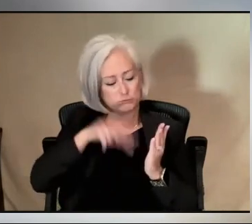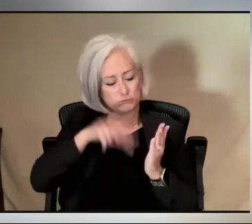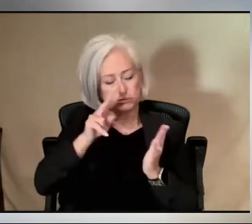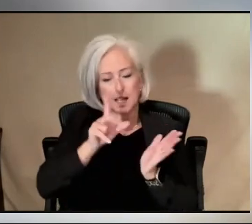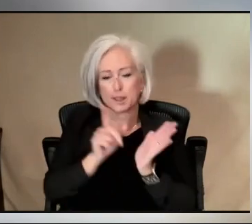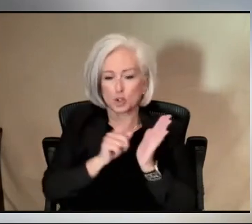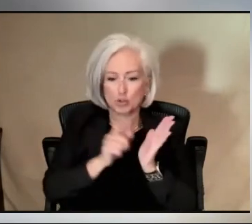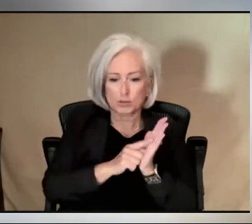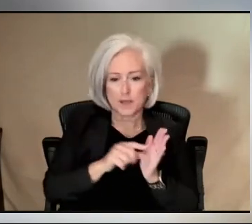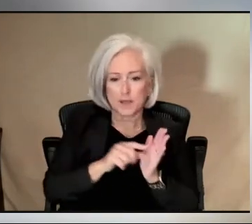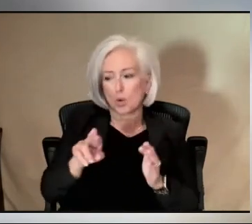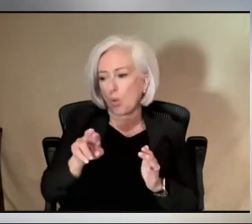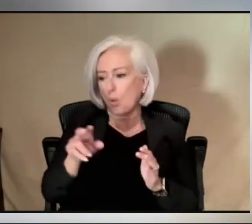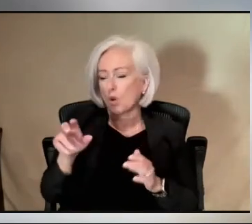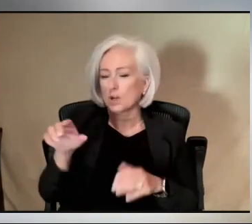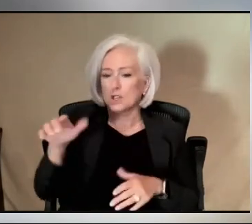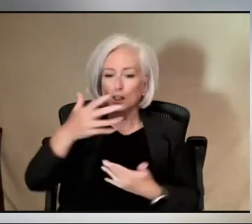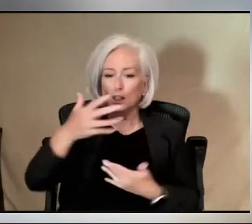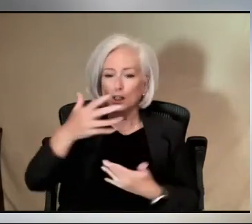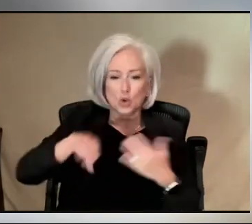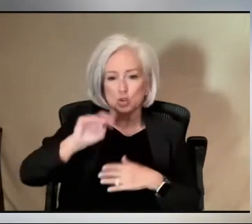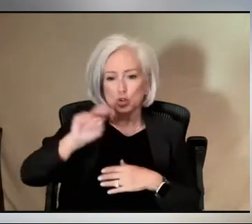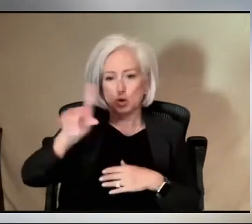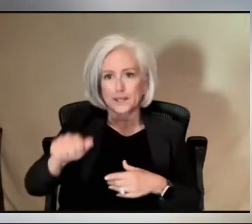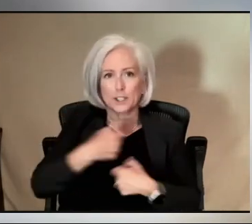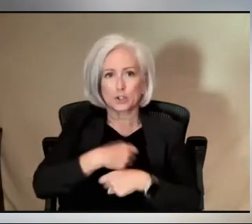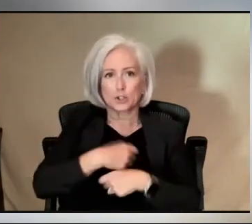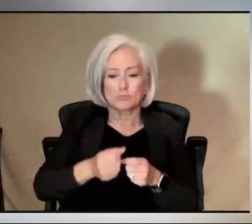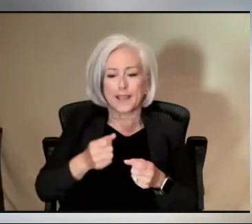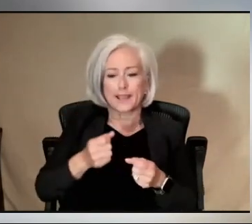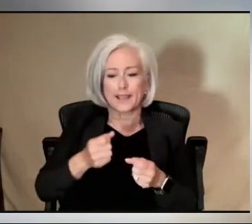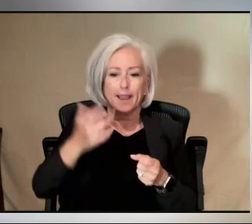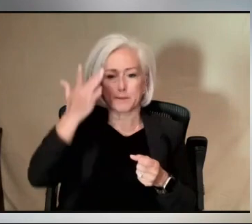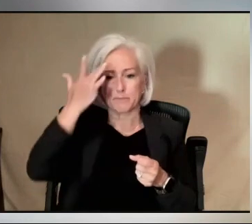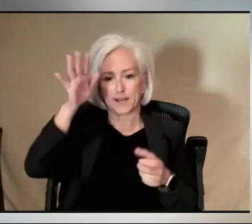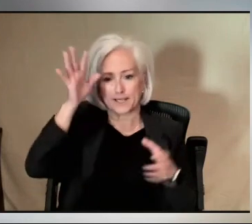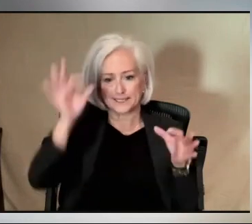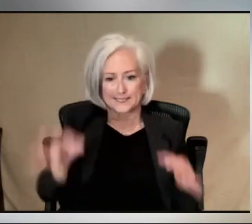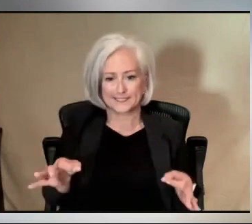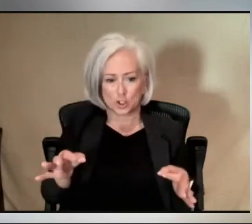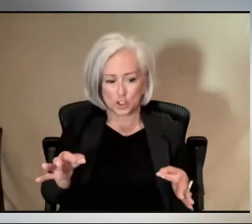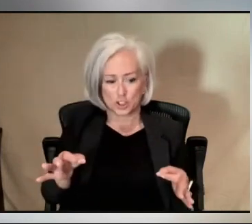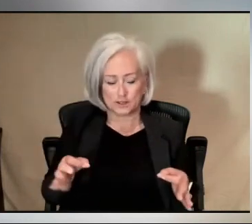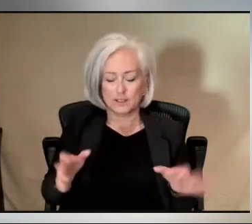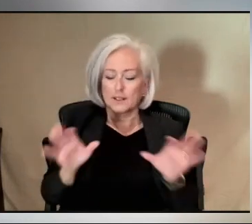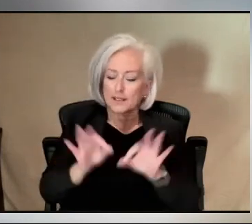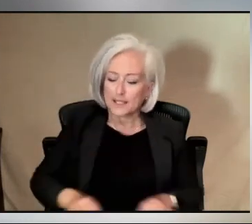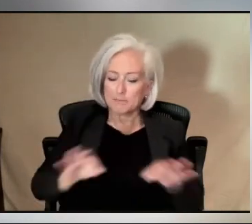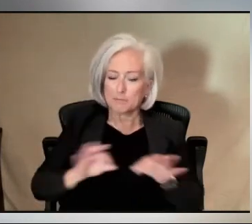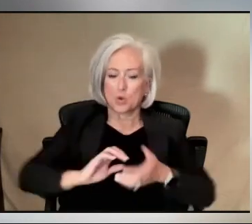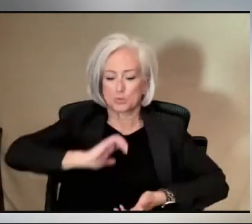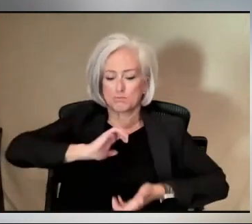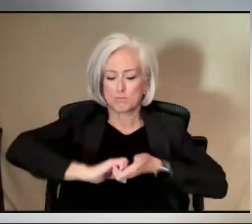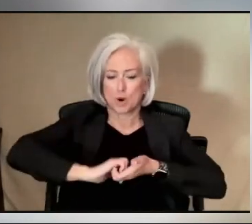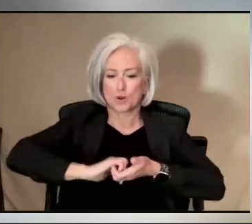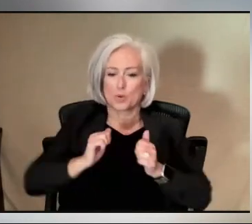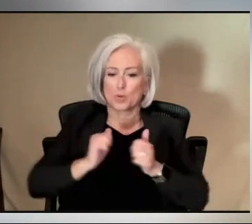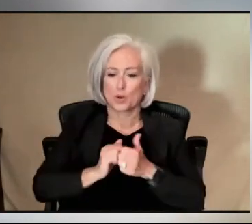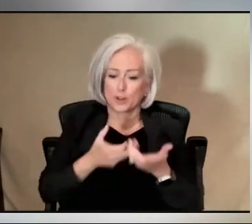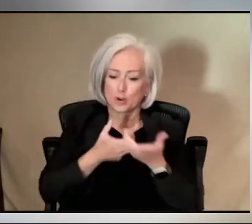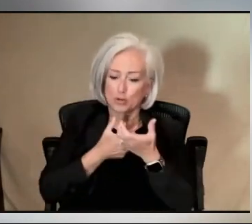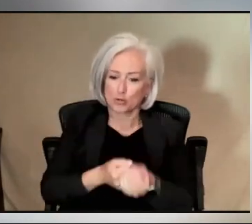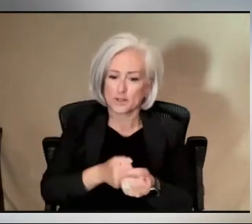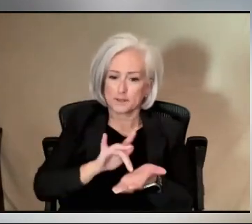social media and make an informed decision. I would say partner with your trusted medical center, with your